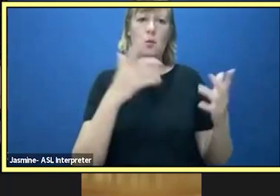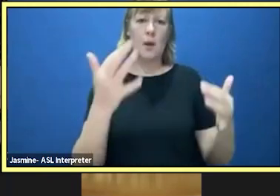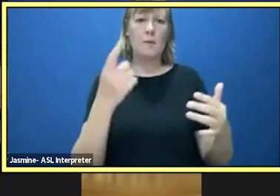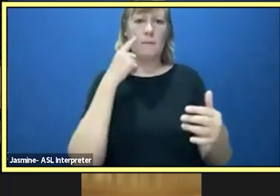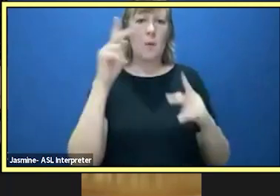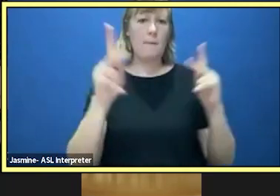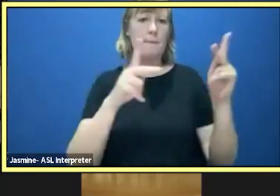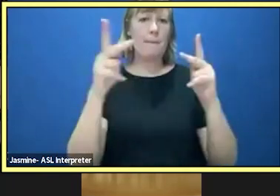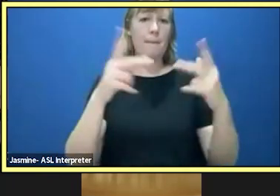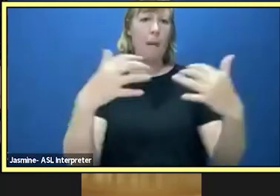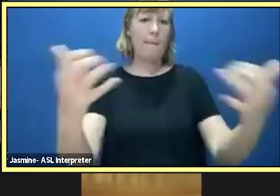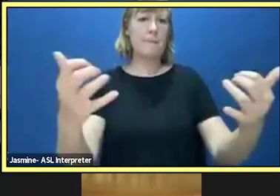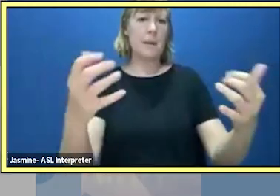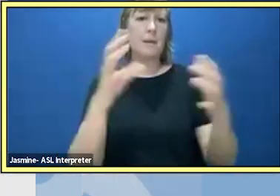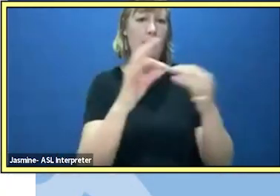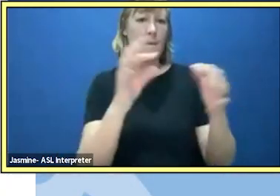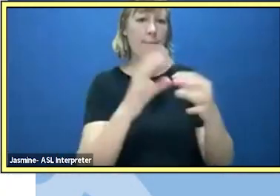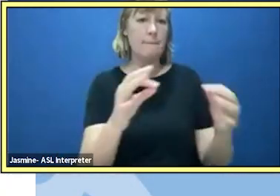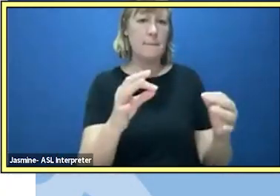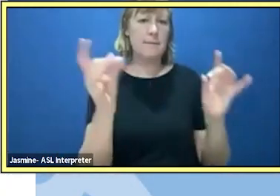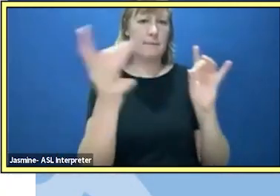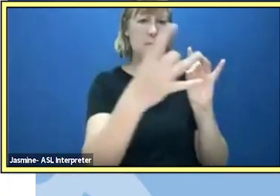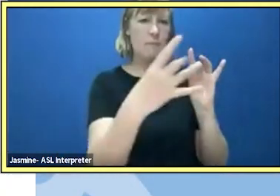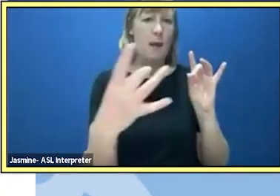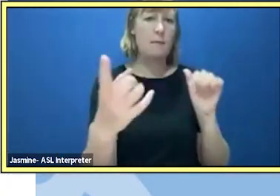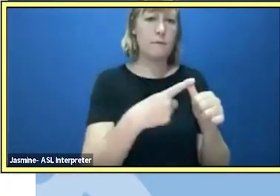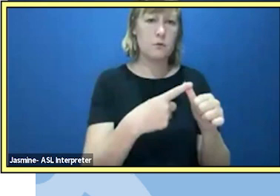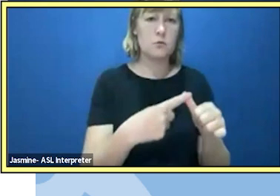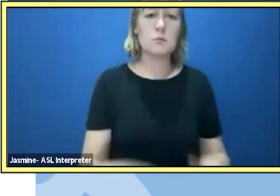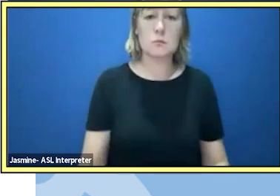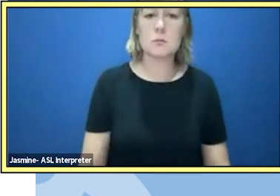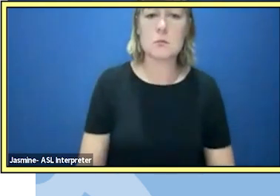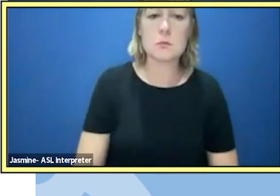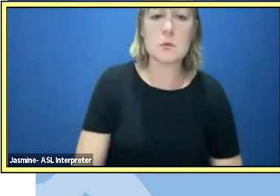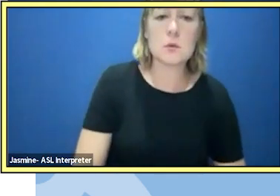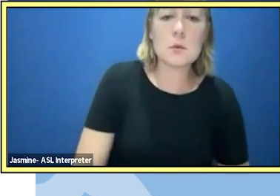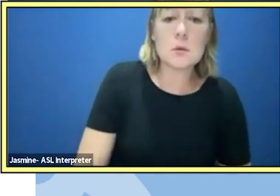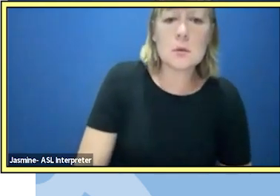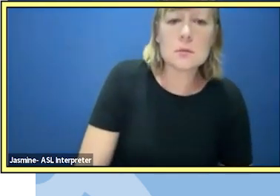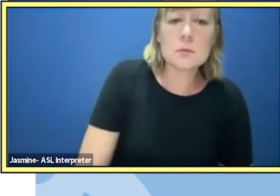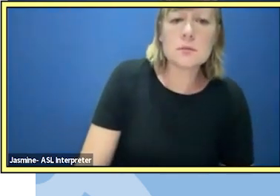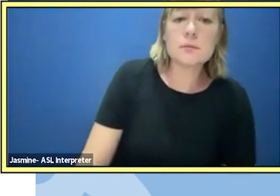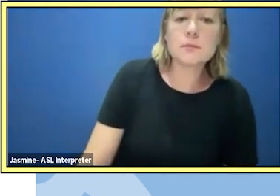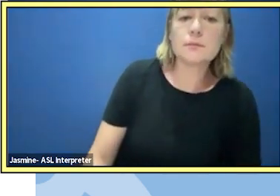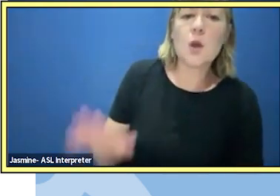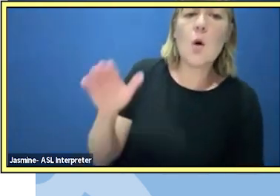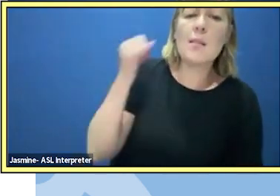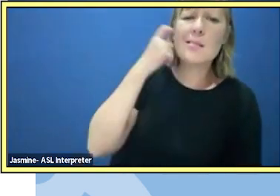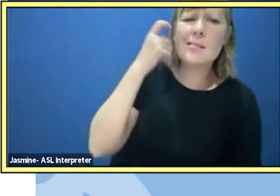Deb, could you put up the last slide? There's an email on there. So if people think of things later,